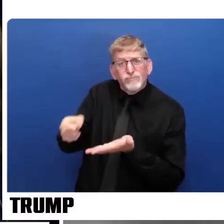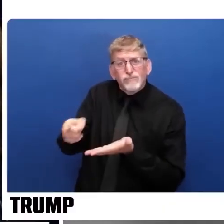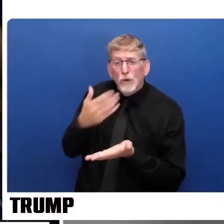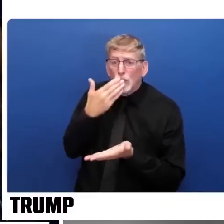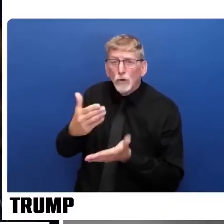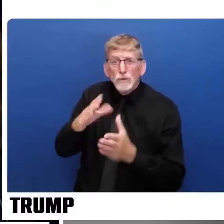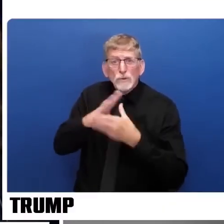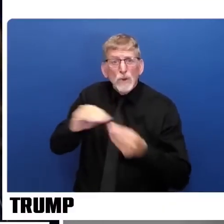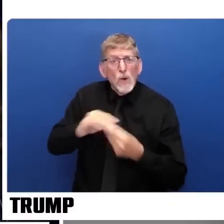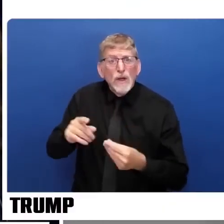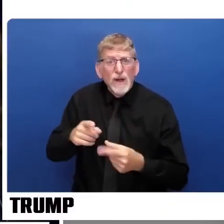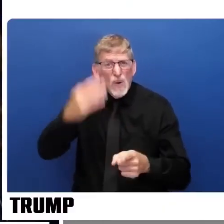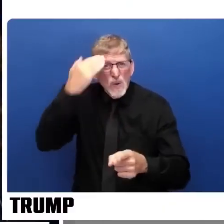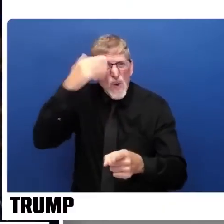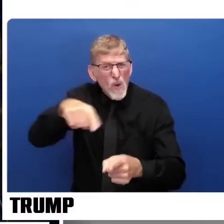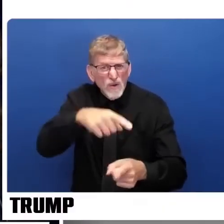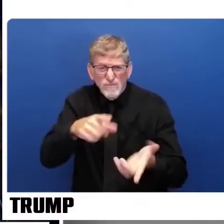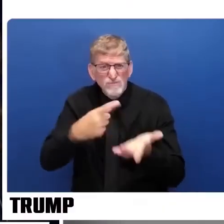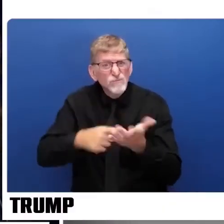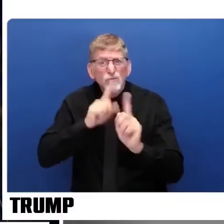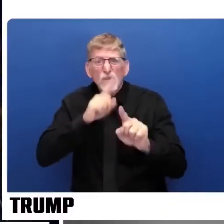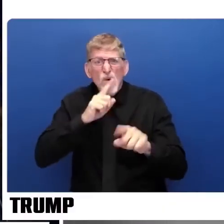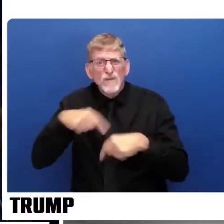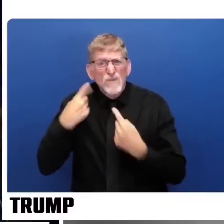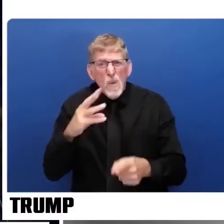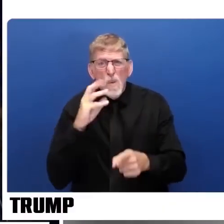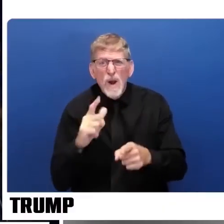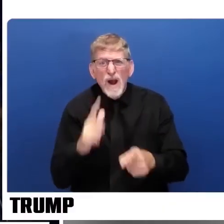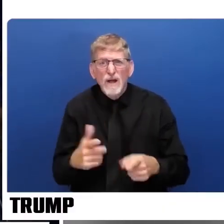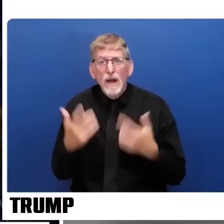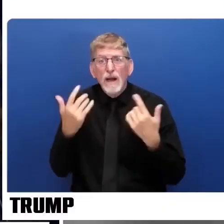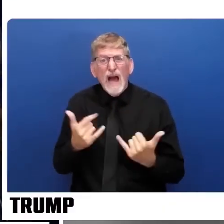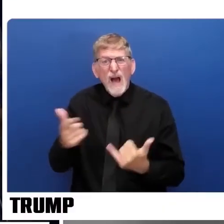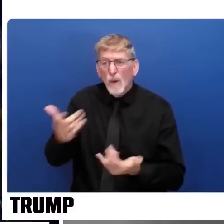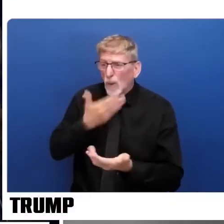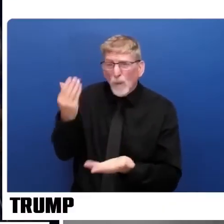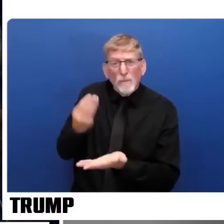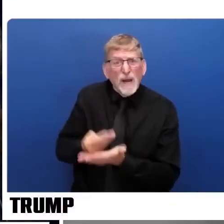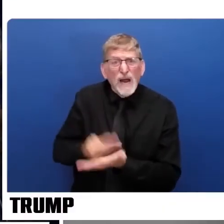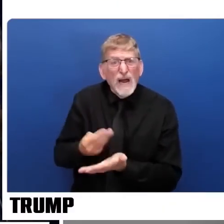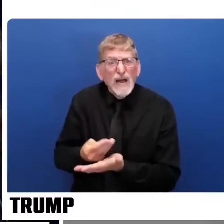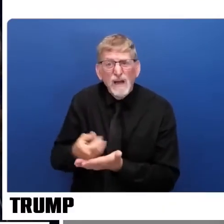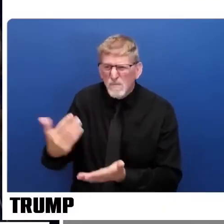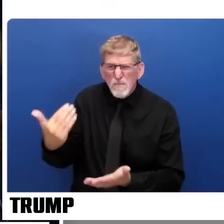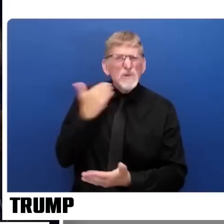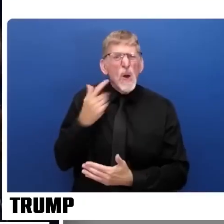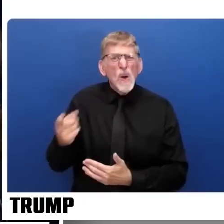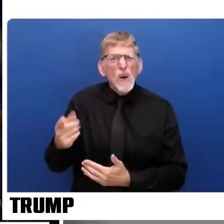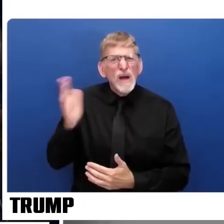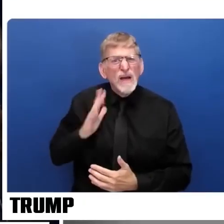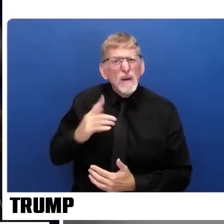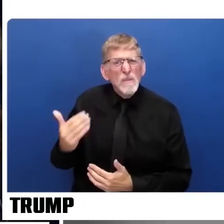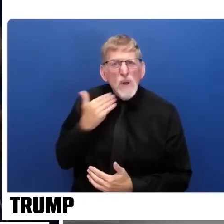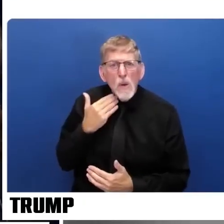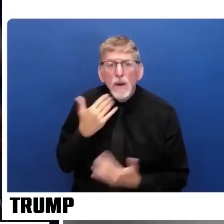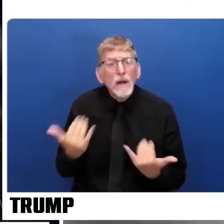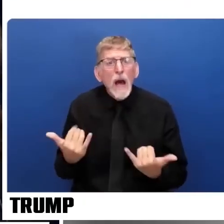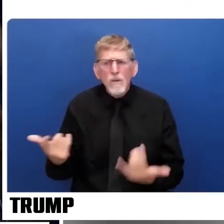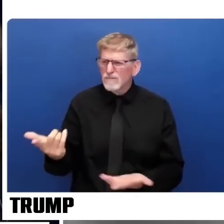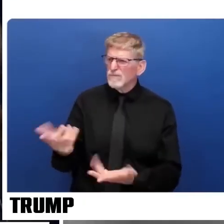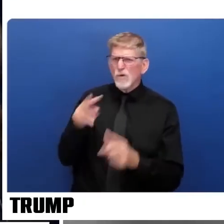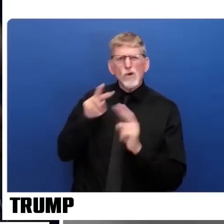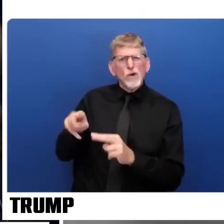money for terror. They were broke. Now they're a rich nation, and now what they're doing is they're spreading that money